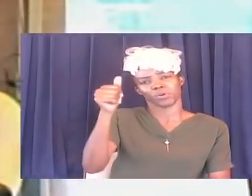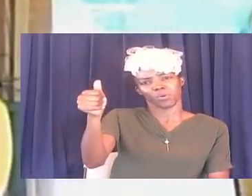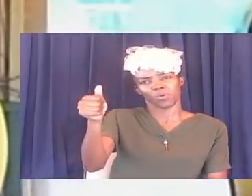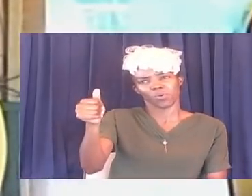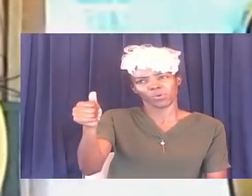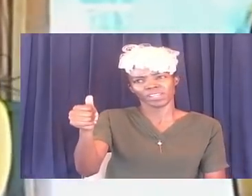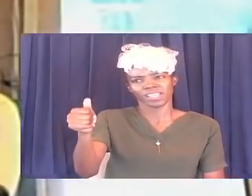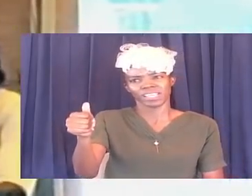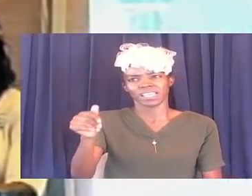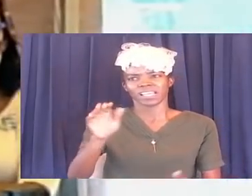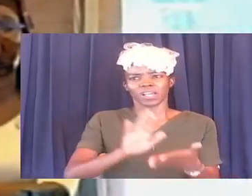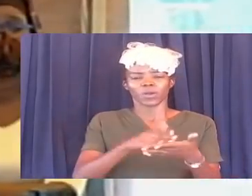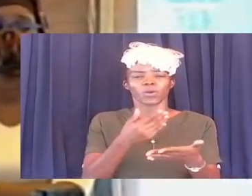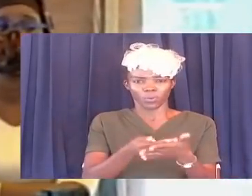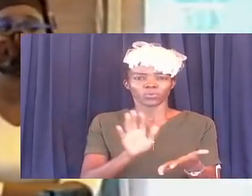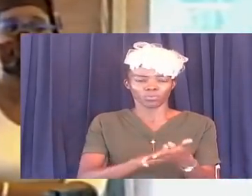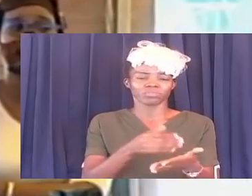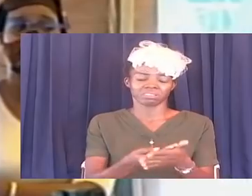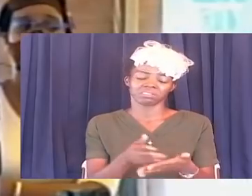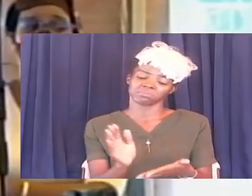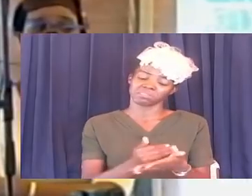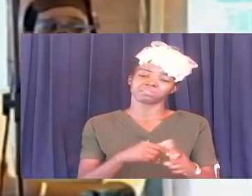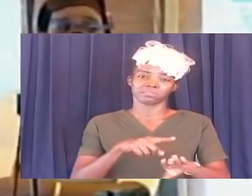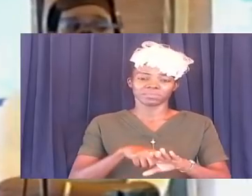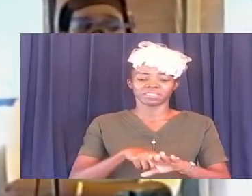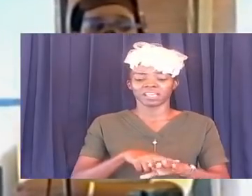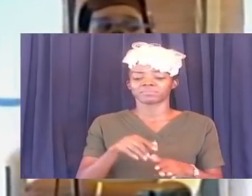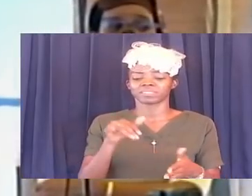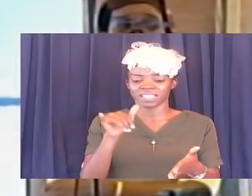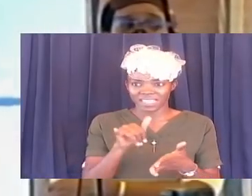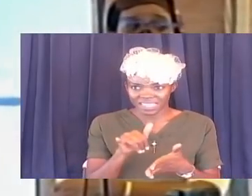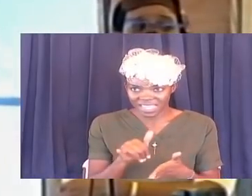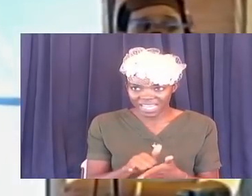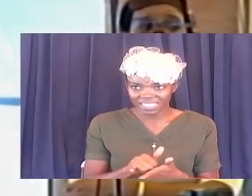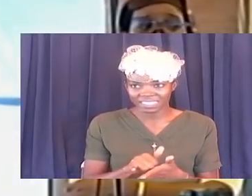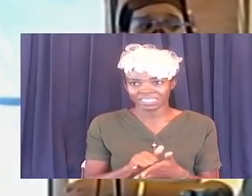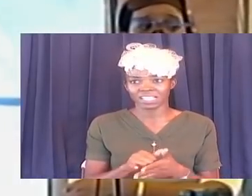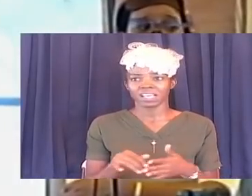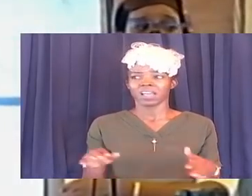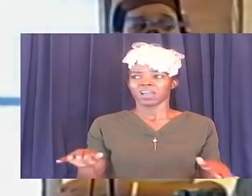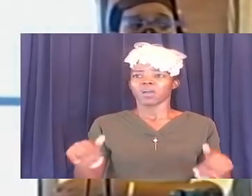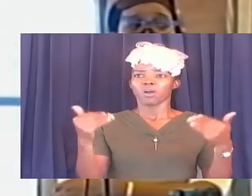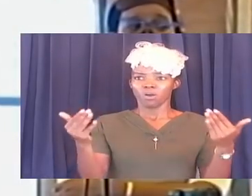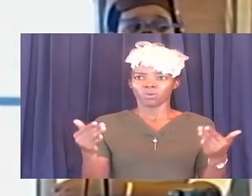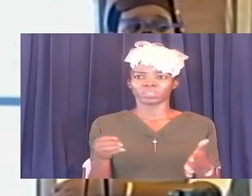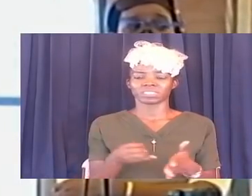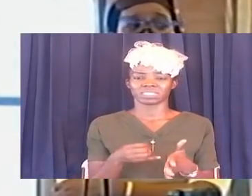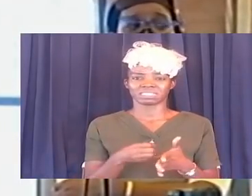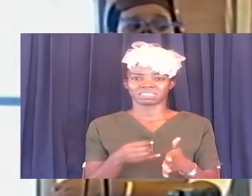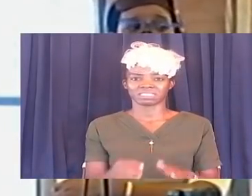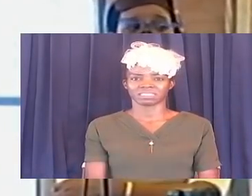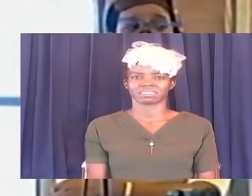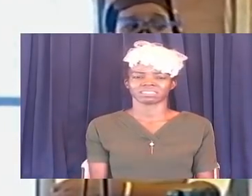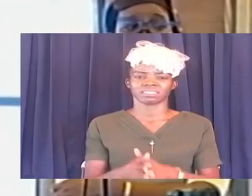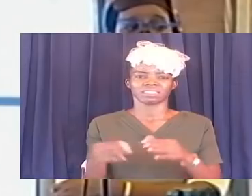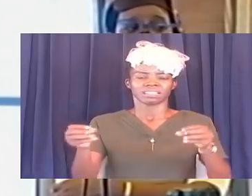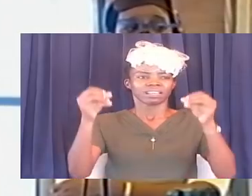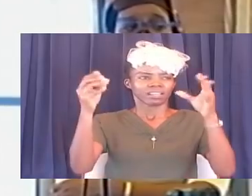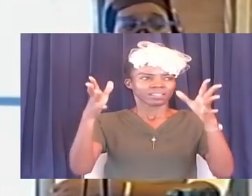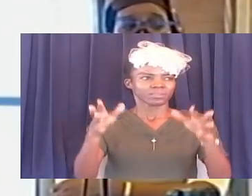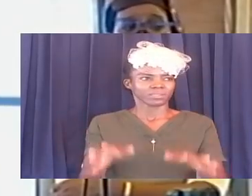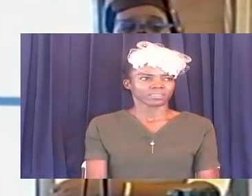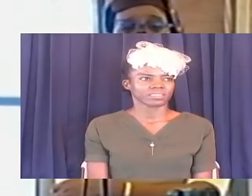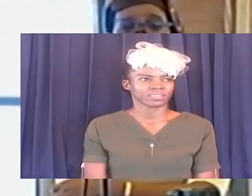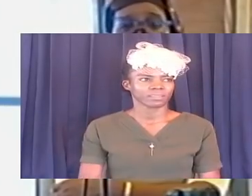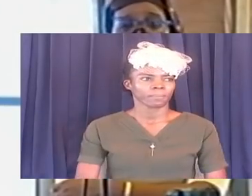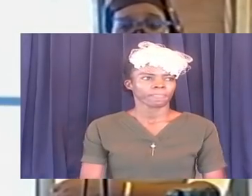of the times that's how it is. Praise the Lord. Hallelujah. Hallelujah.